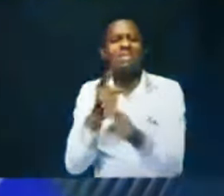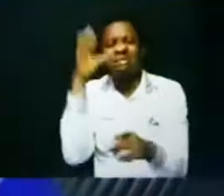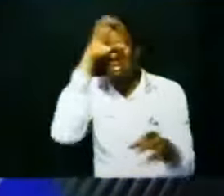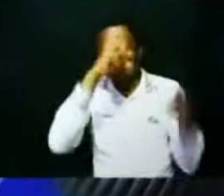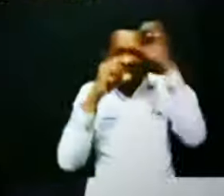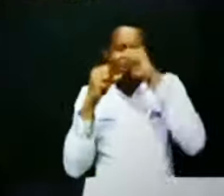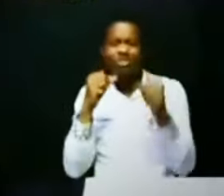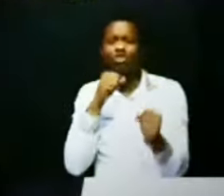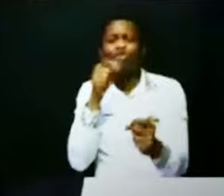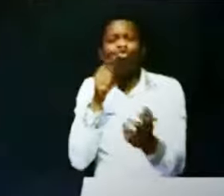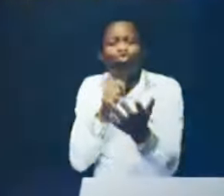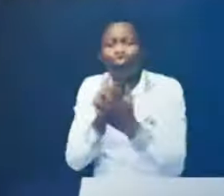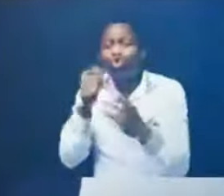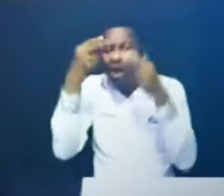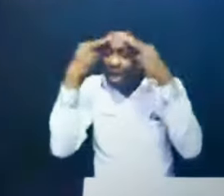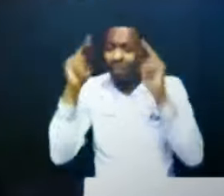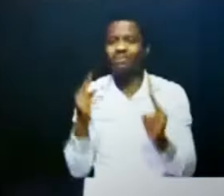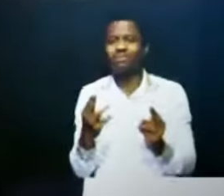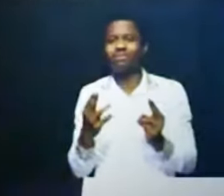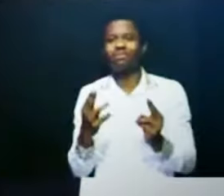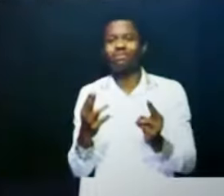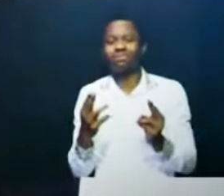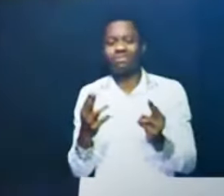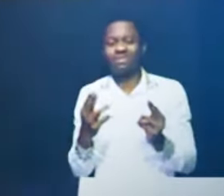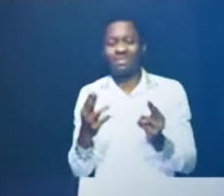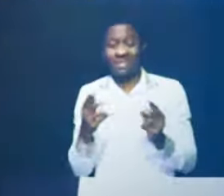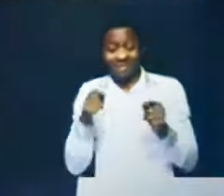This offense, what we are going to deal with, this one is